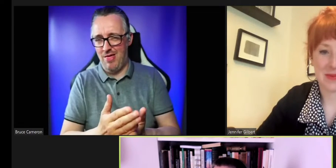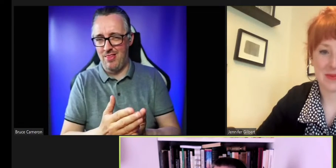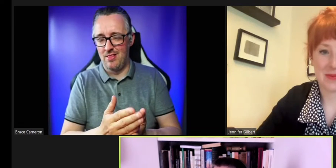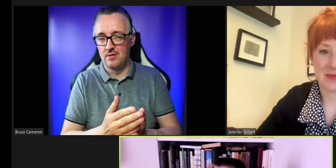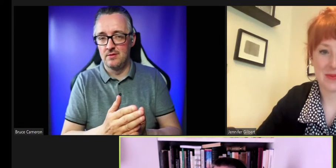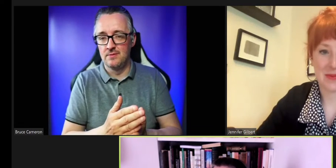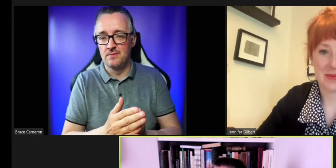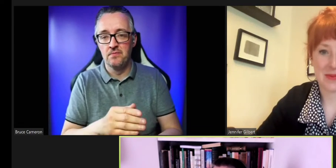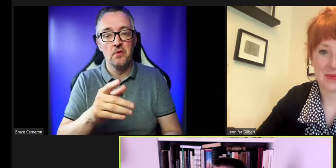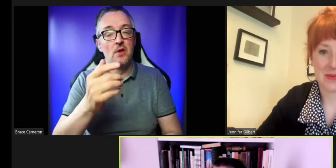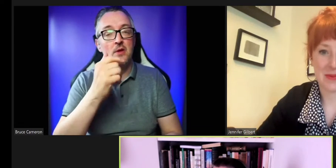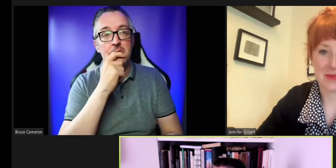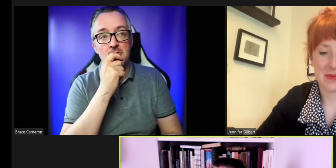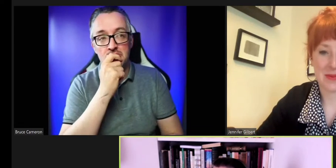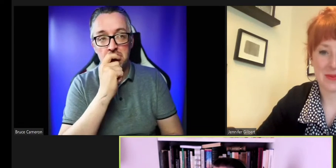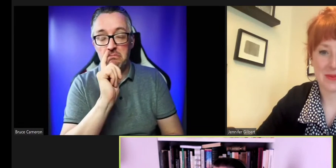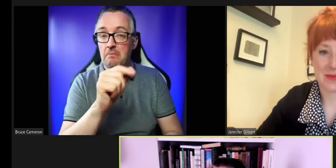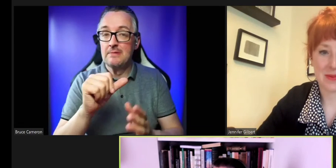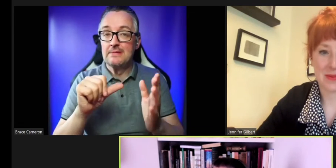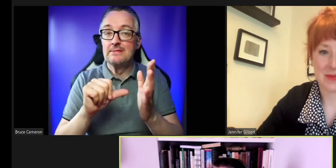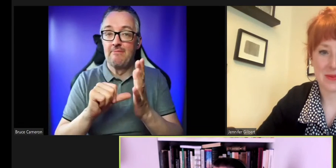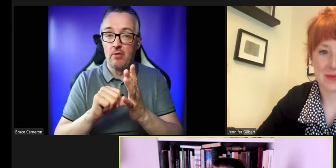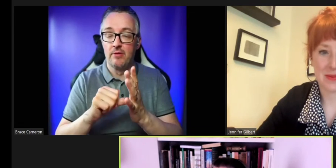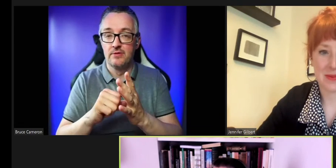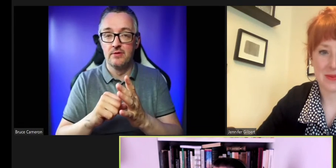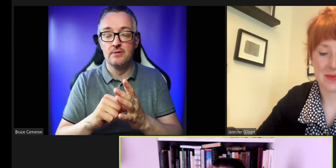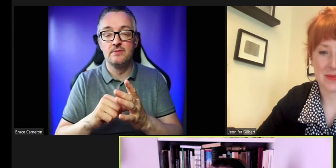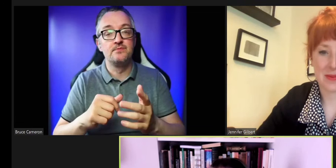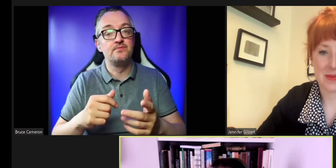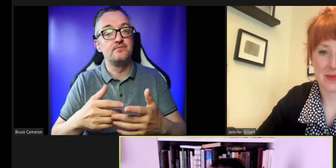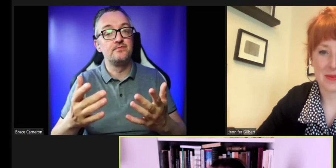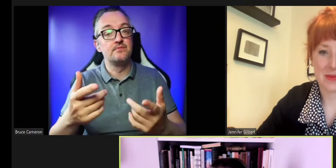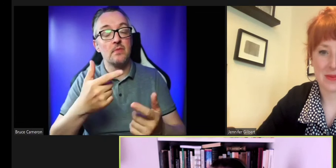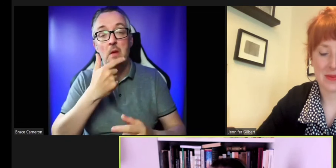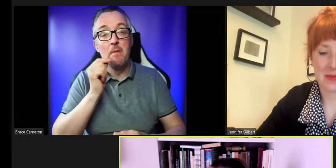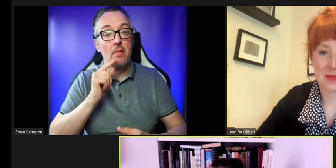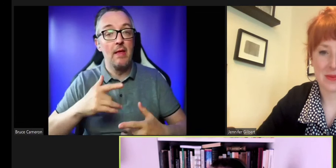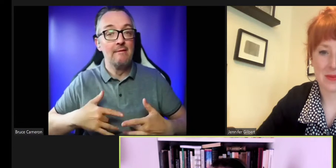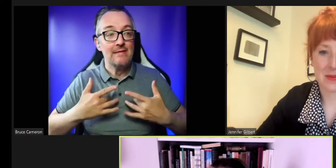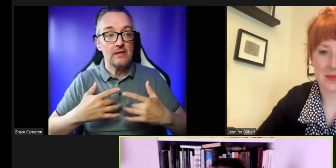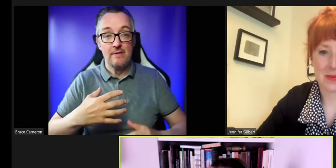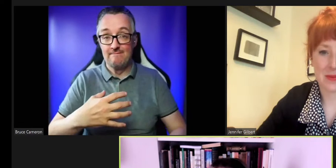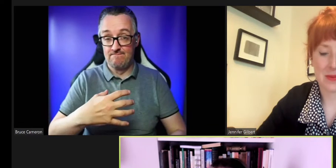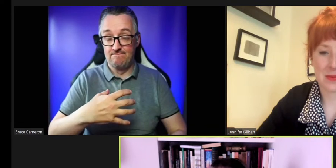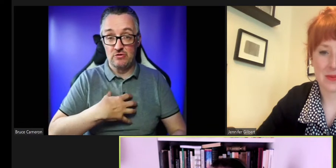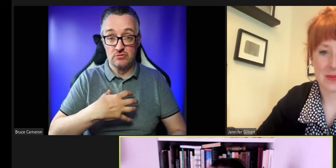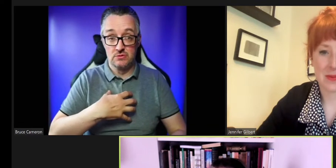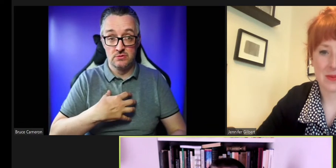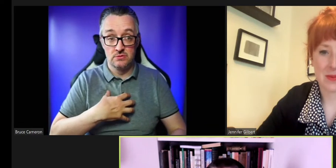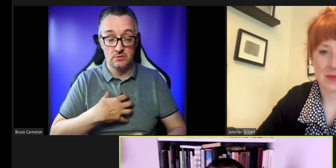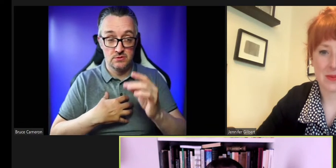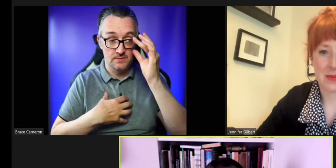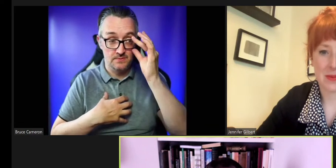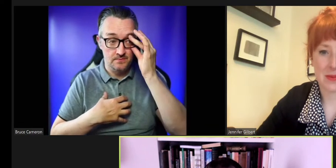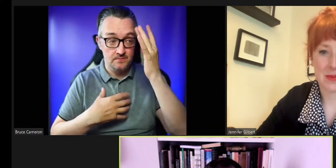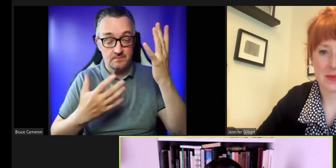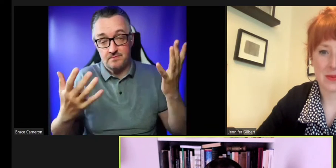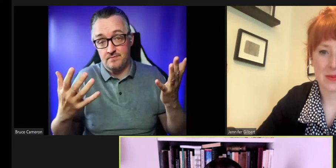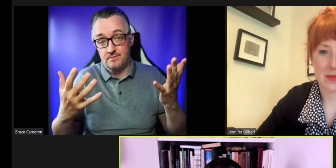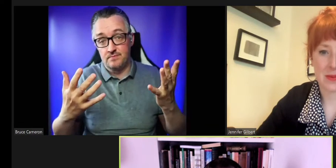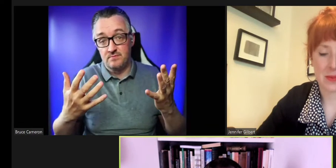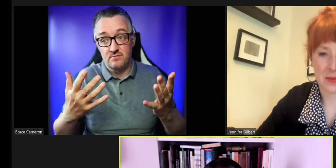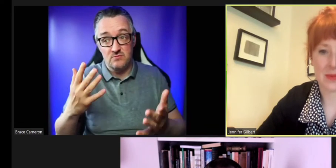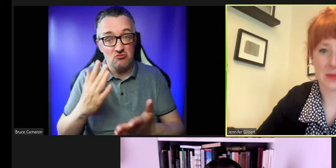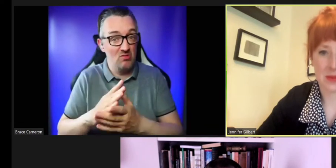And it's a tricky one. And I think if people feel afraid, then, that's kind of their